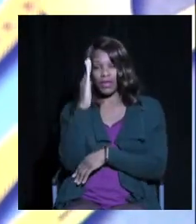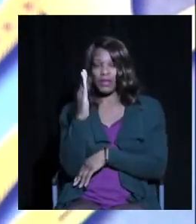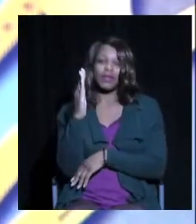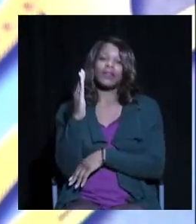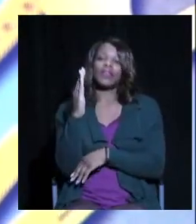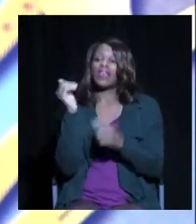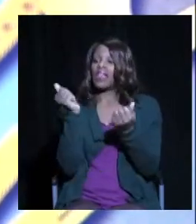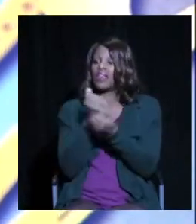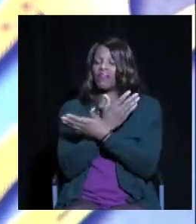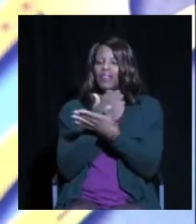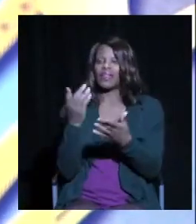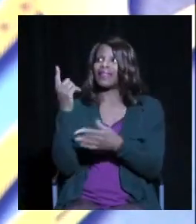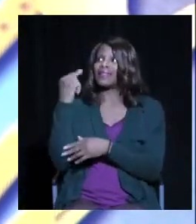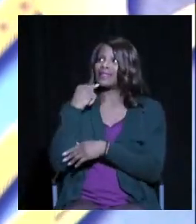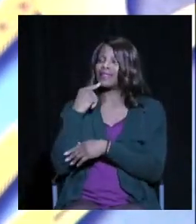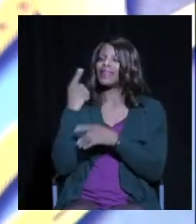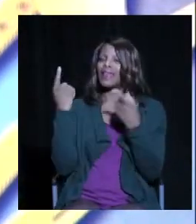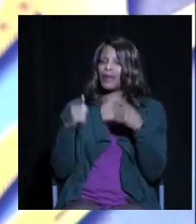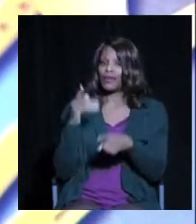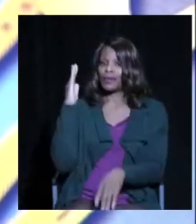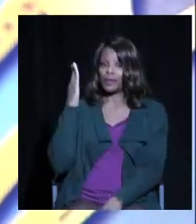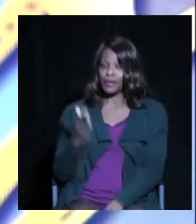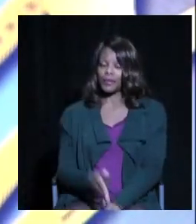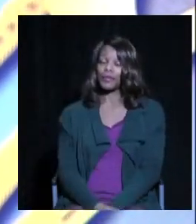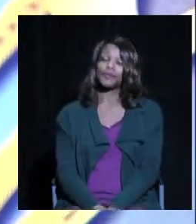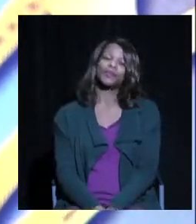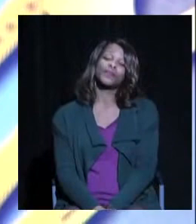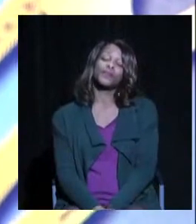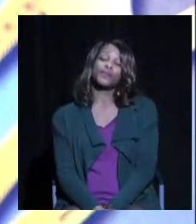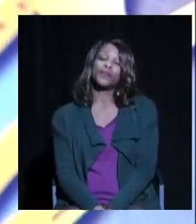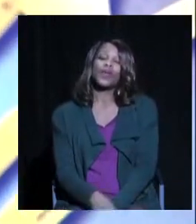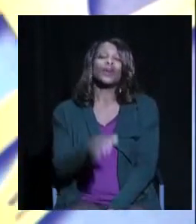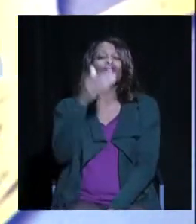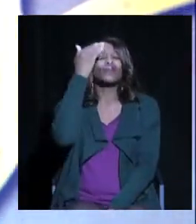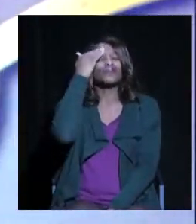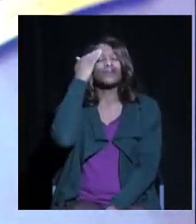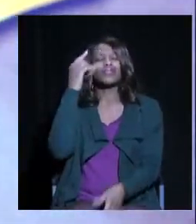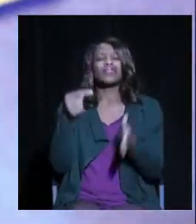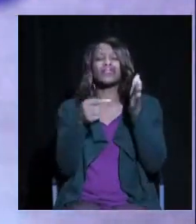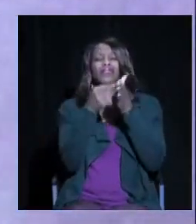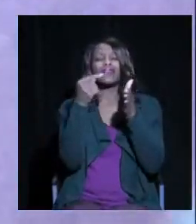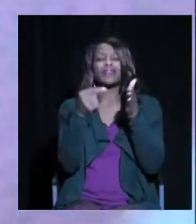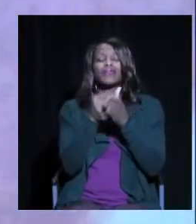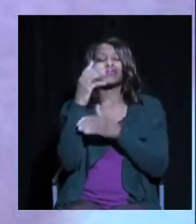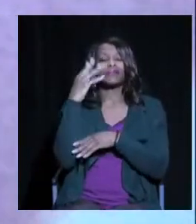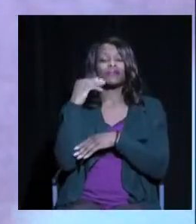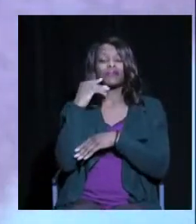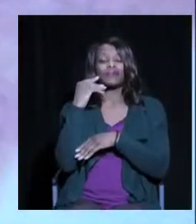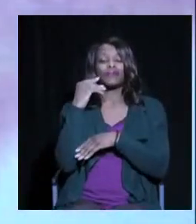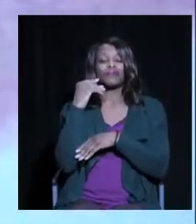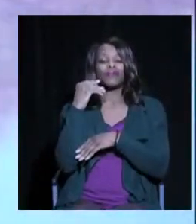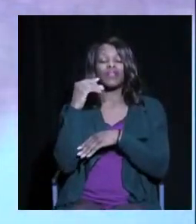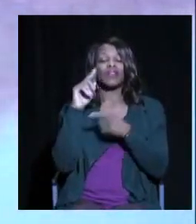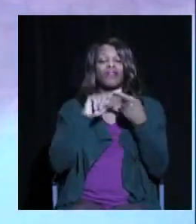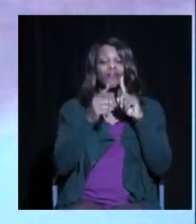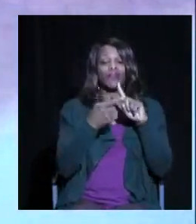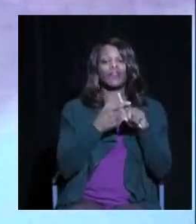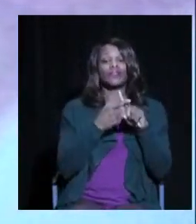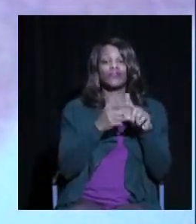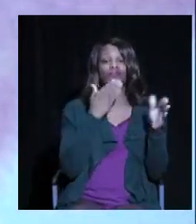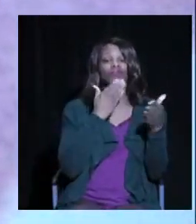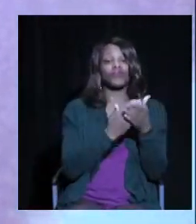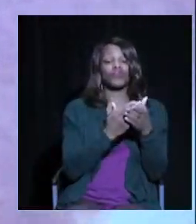word that he says fails. You know how sometimes you might have friends who have good intentions, but they don't ever follow